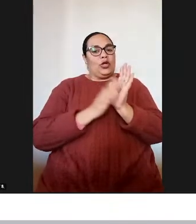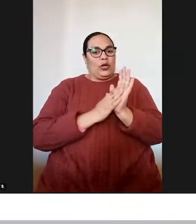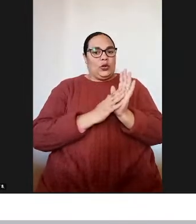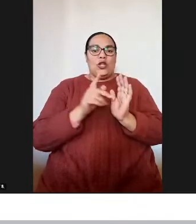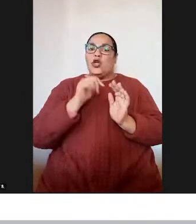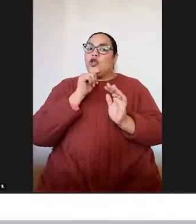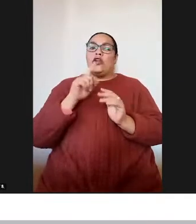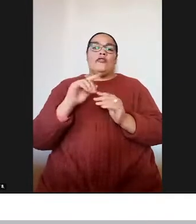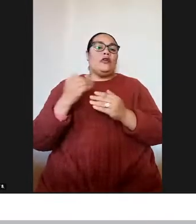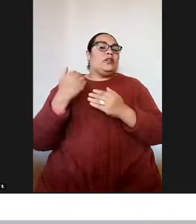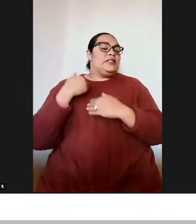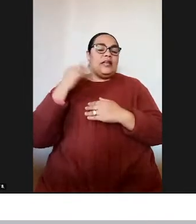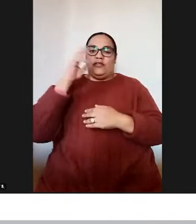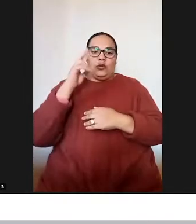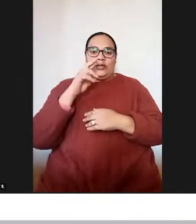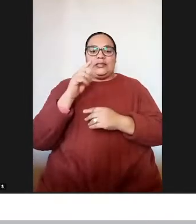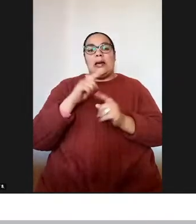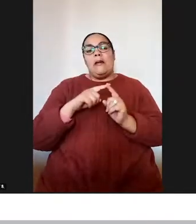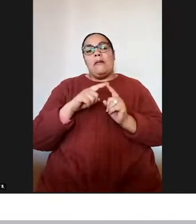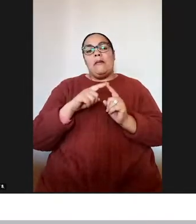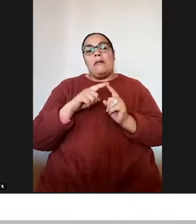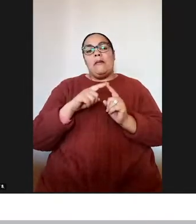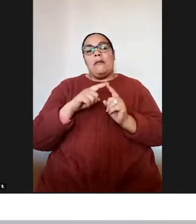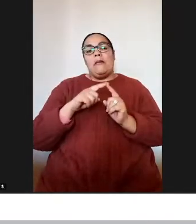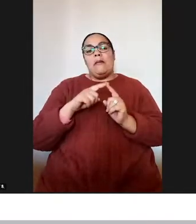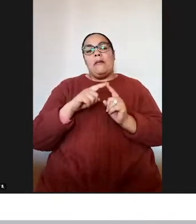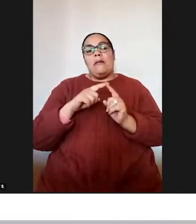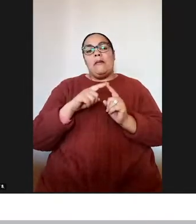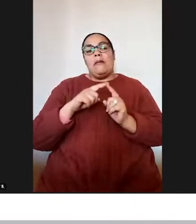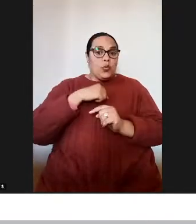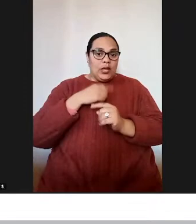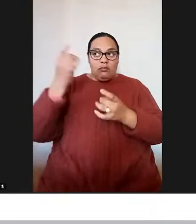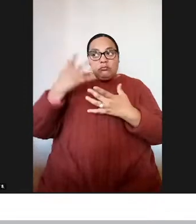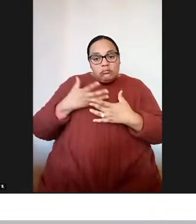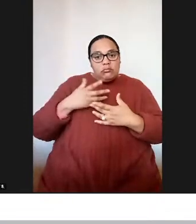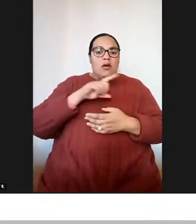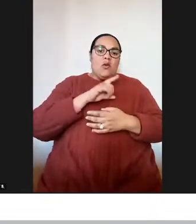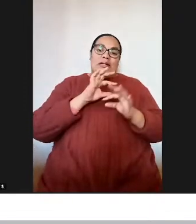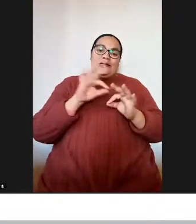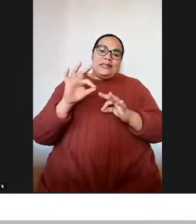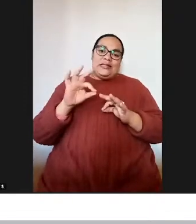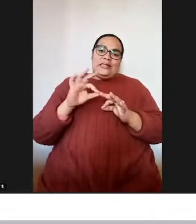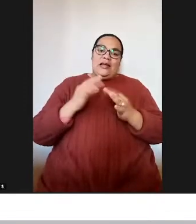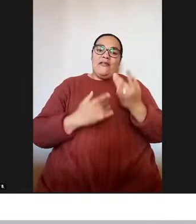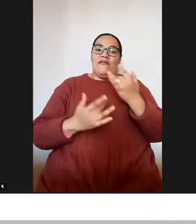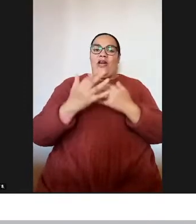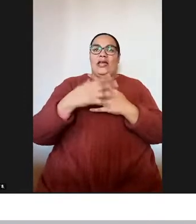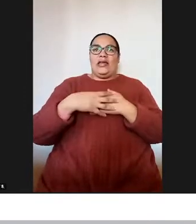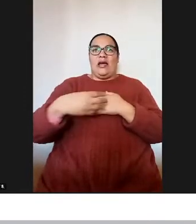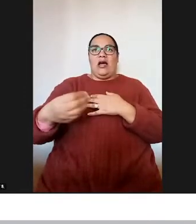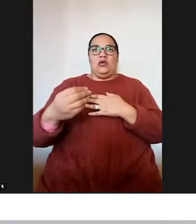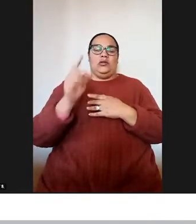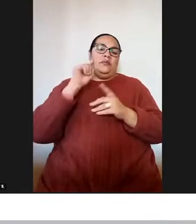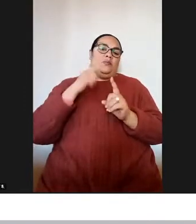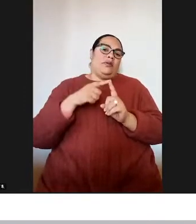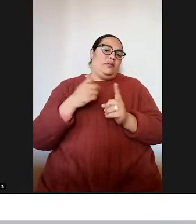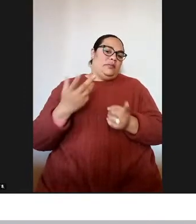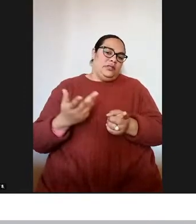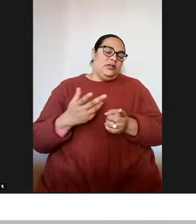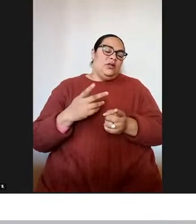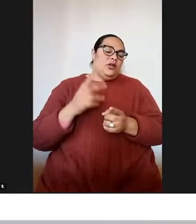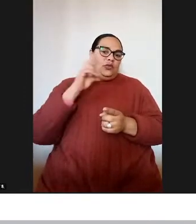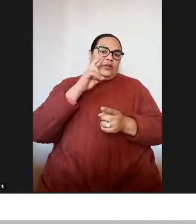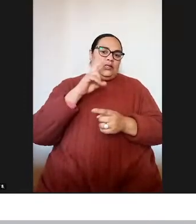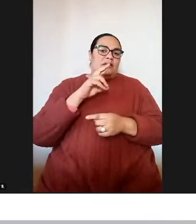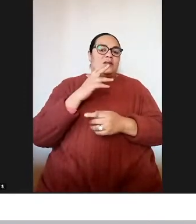safety reasons, but we've been informed because it is for a fire escape purposes. So perhaps if we could